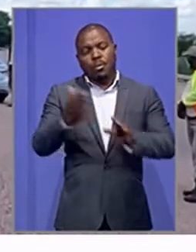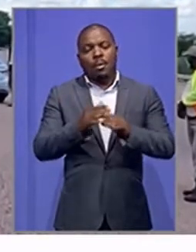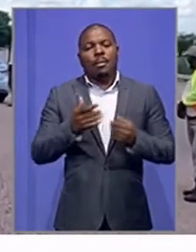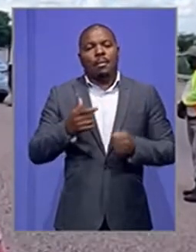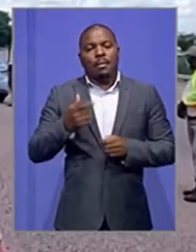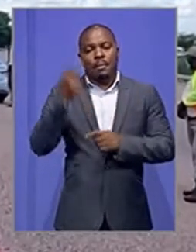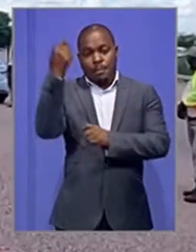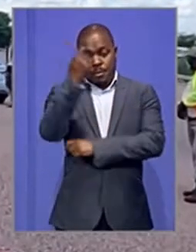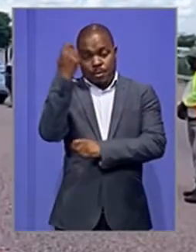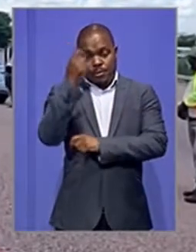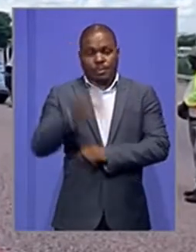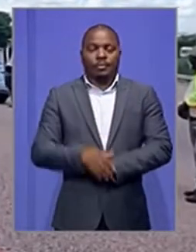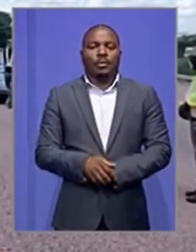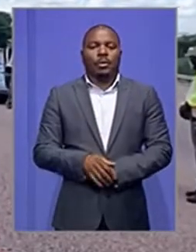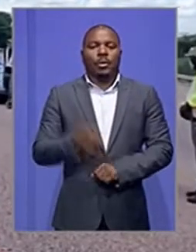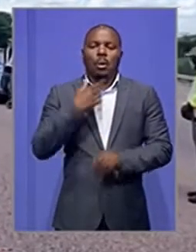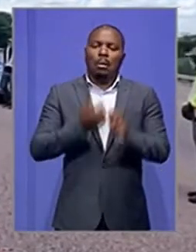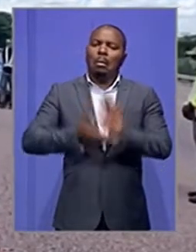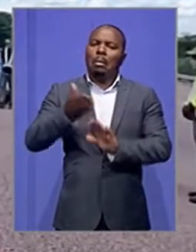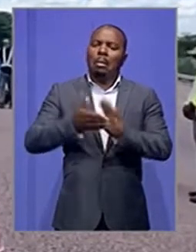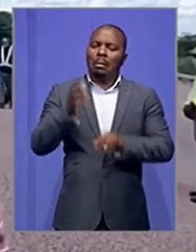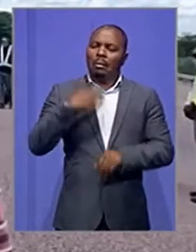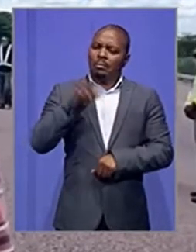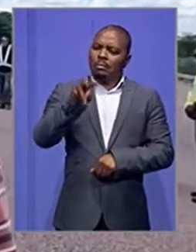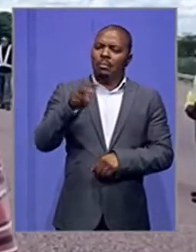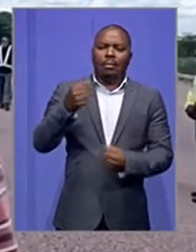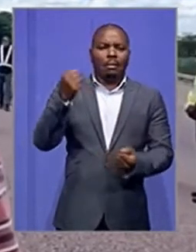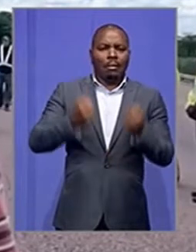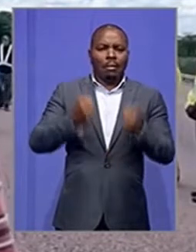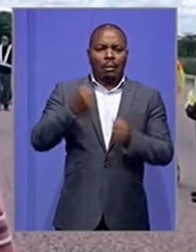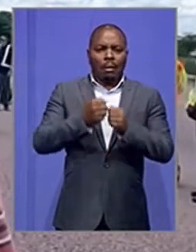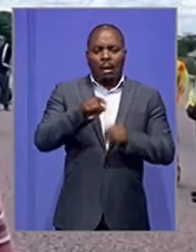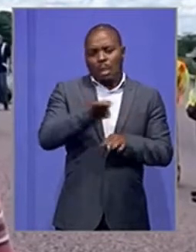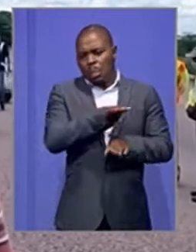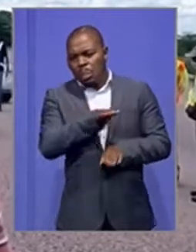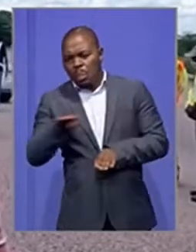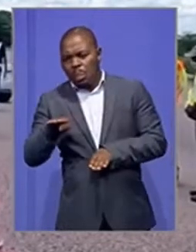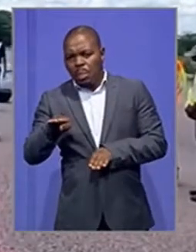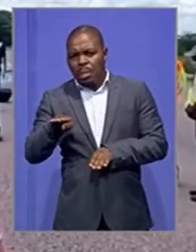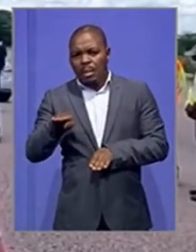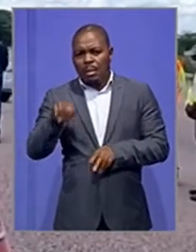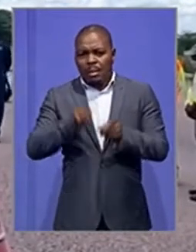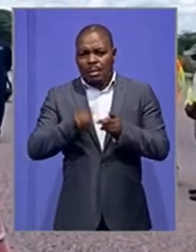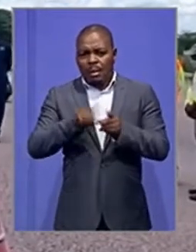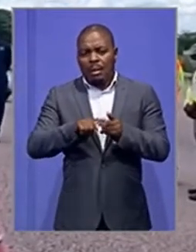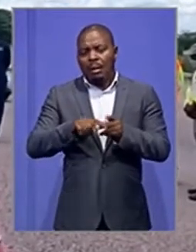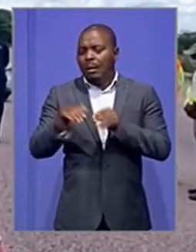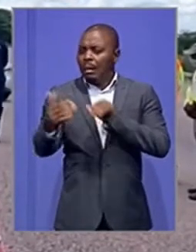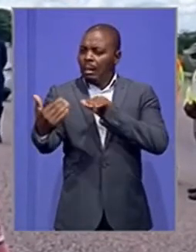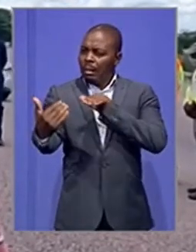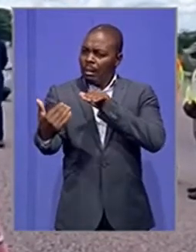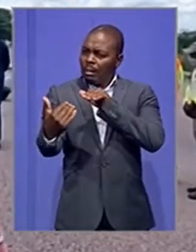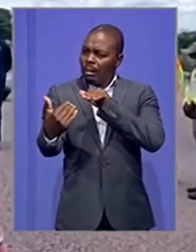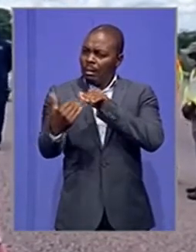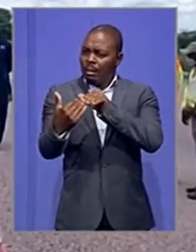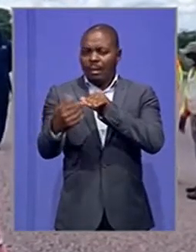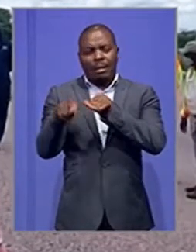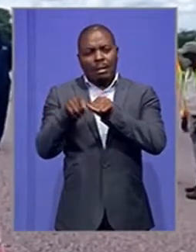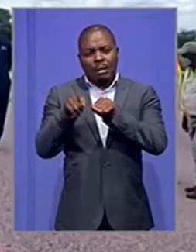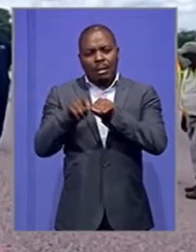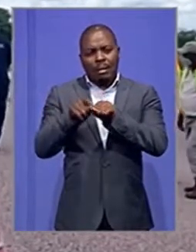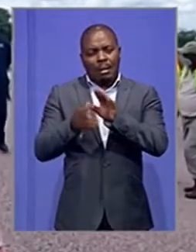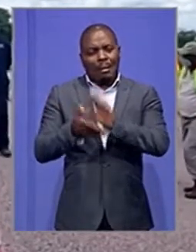So on our way, we just see this car coming off the road and from its lane, coming to the oncoming